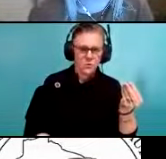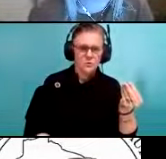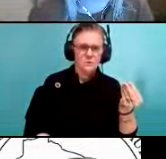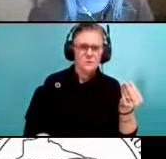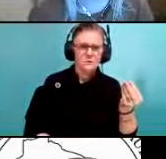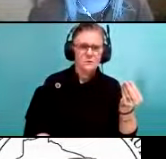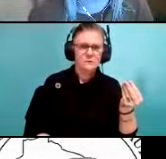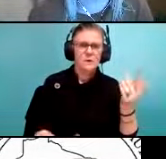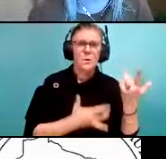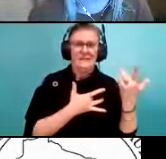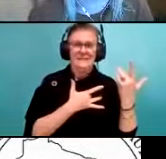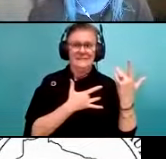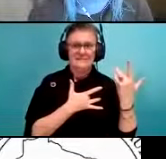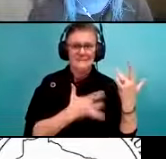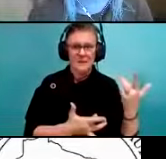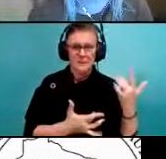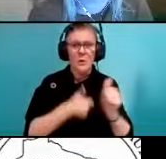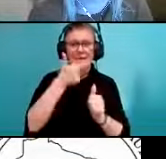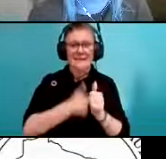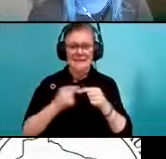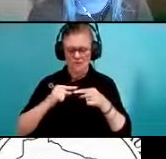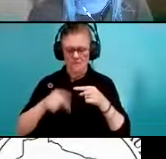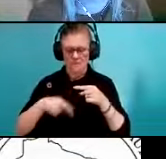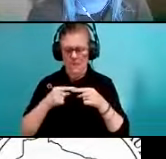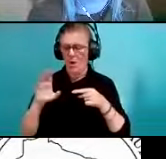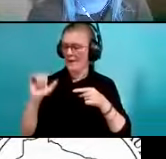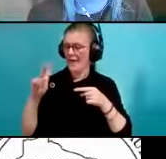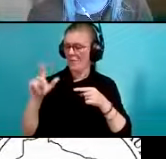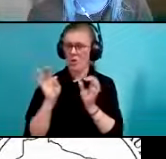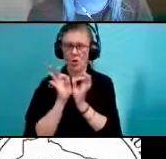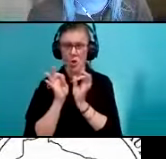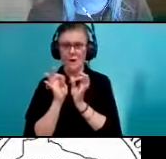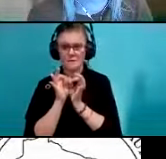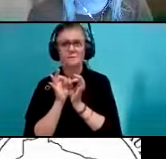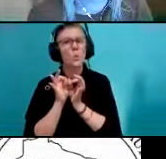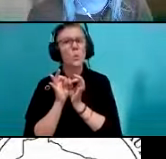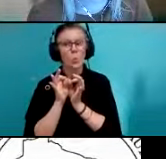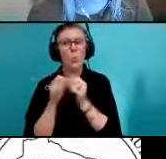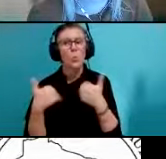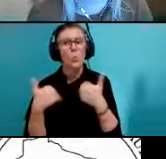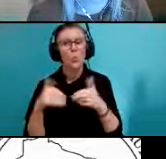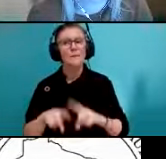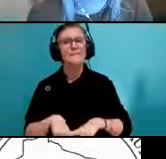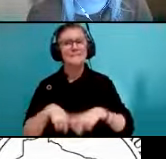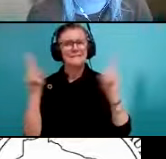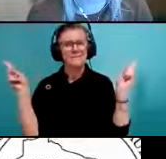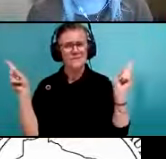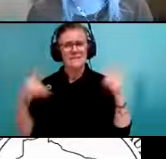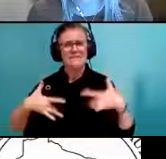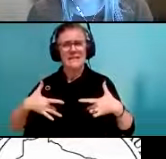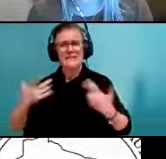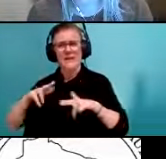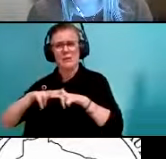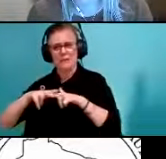the typical per mile capital cost, there's a big difference there between light rail, streetcar,